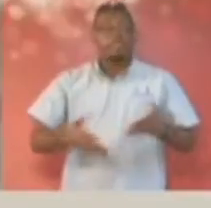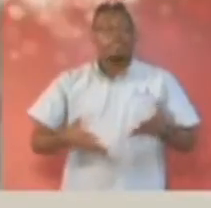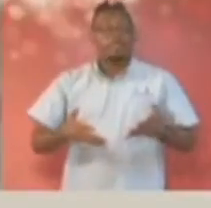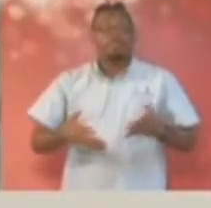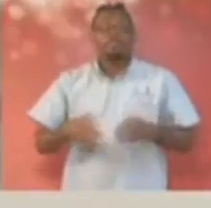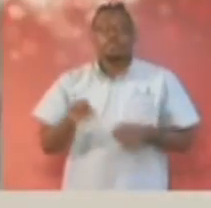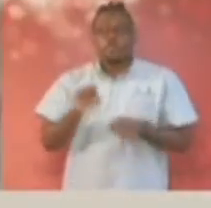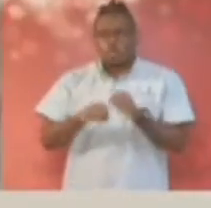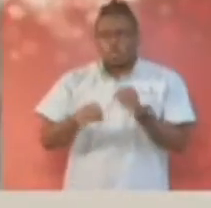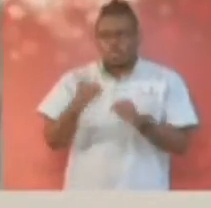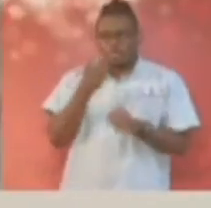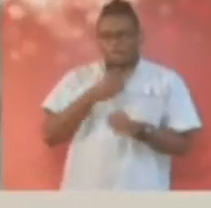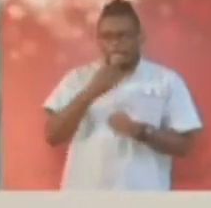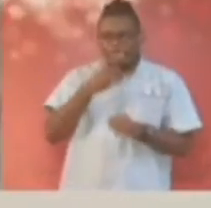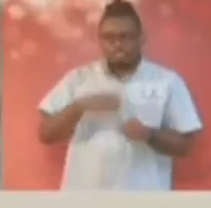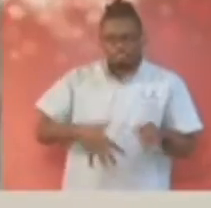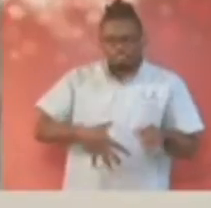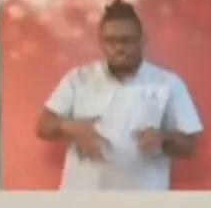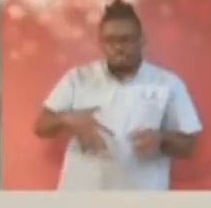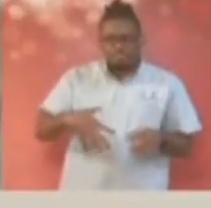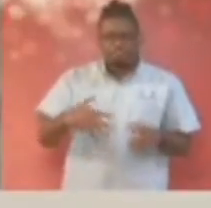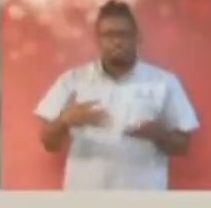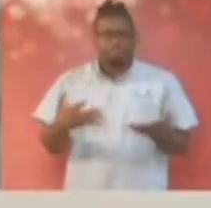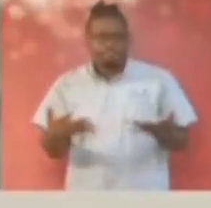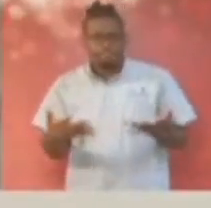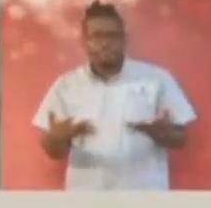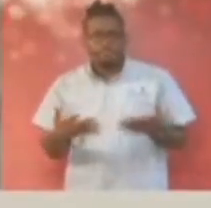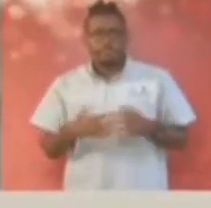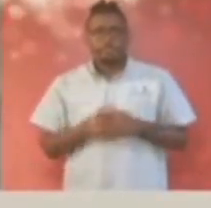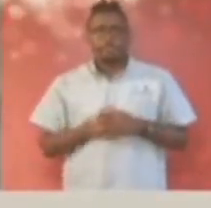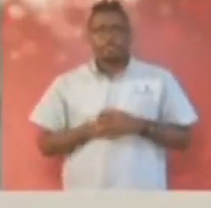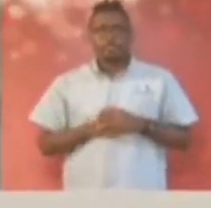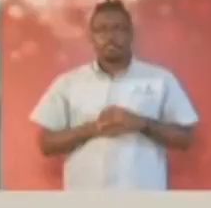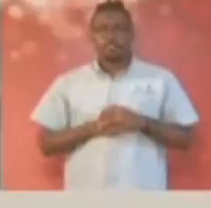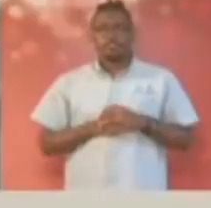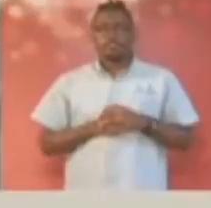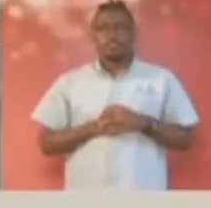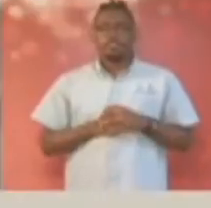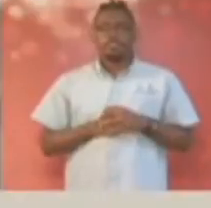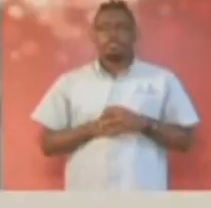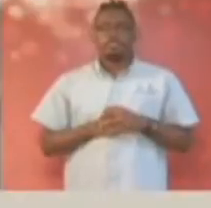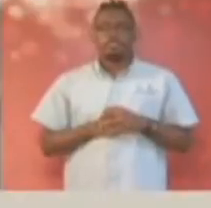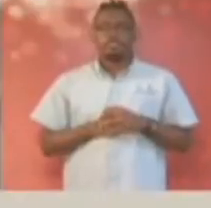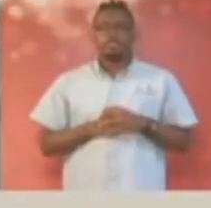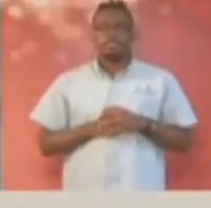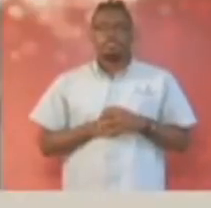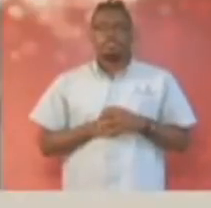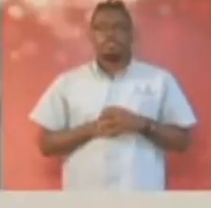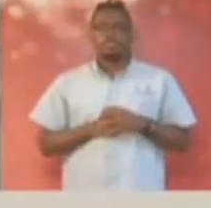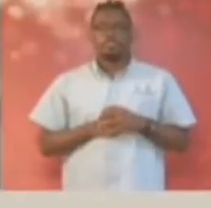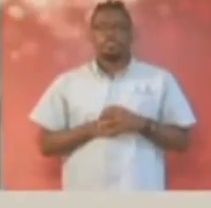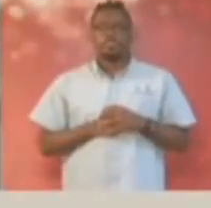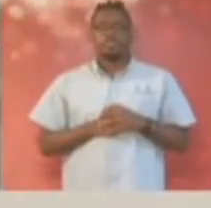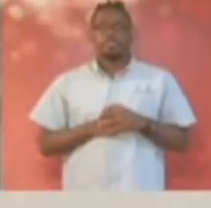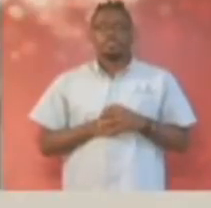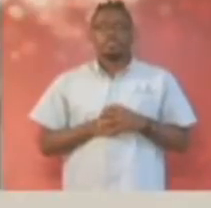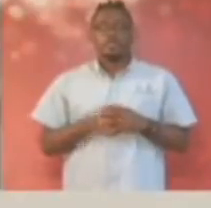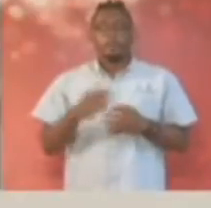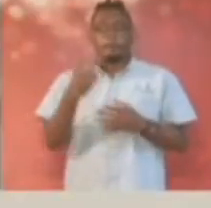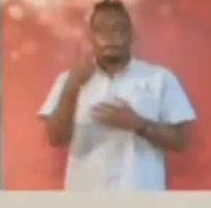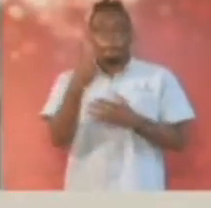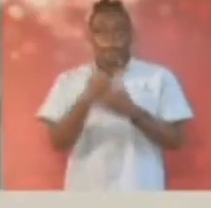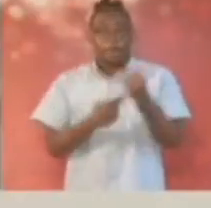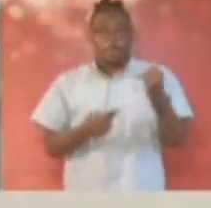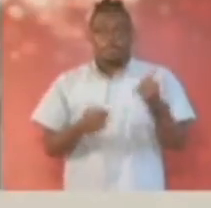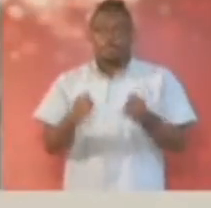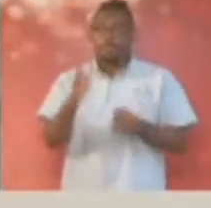Well, diabetes in pregnancy is known to affect both mother and child.